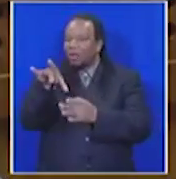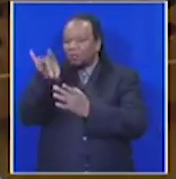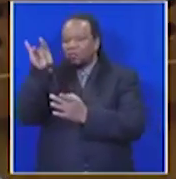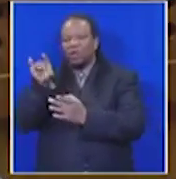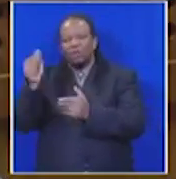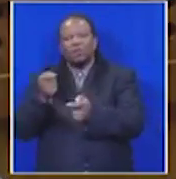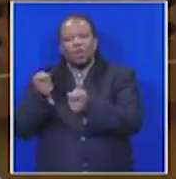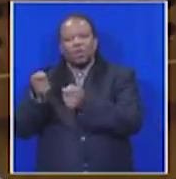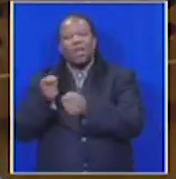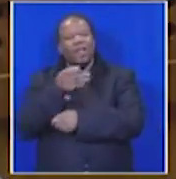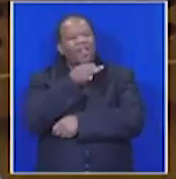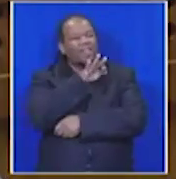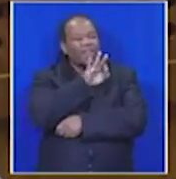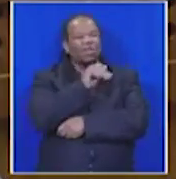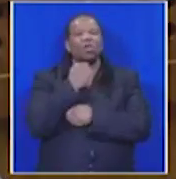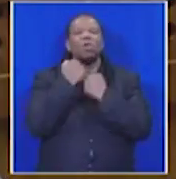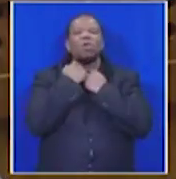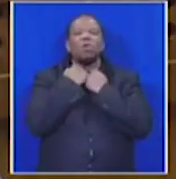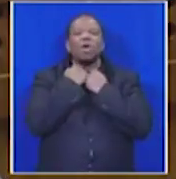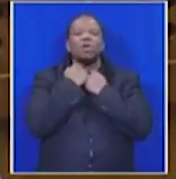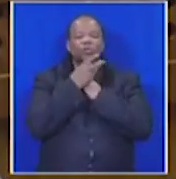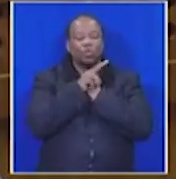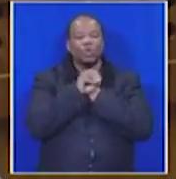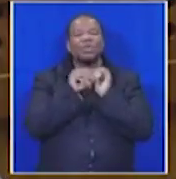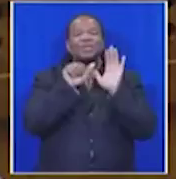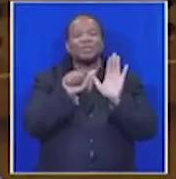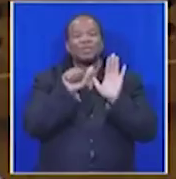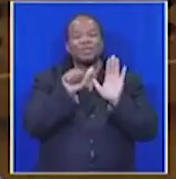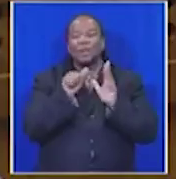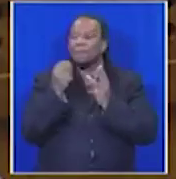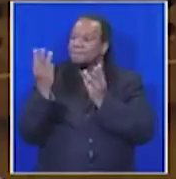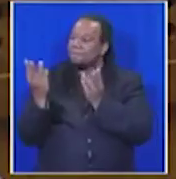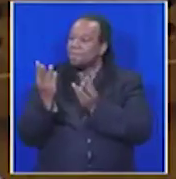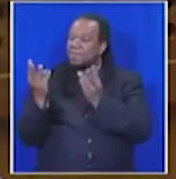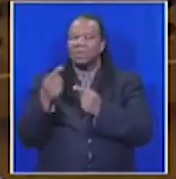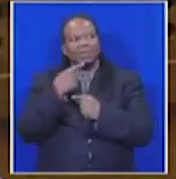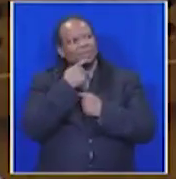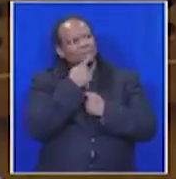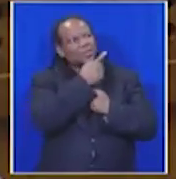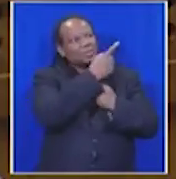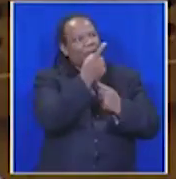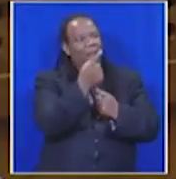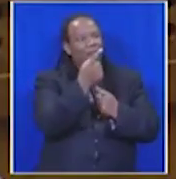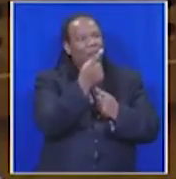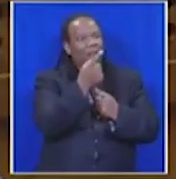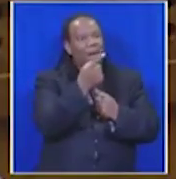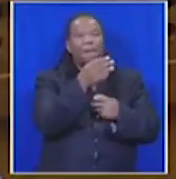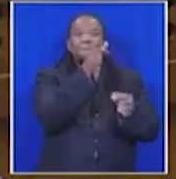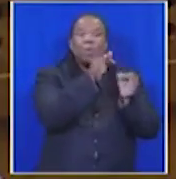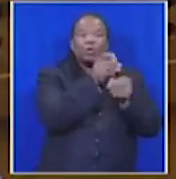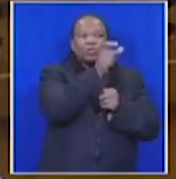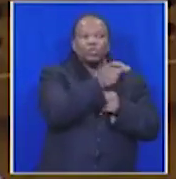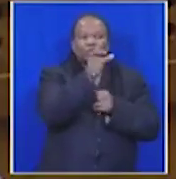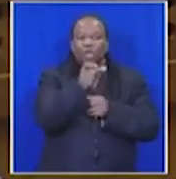of August 2016, South Africa sent a very clear message to its politicians and governments. Not only was that message